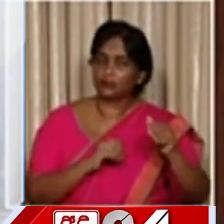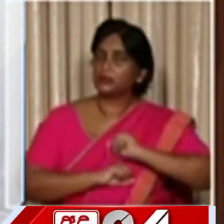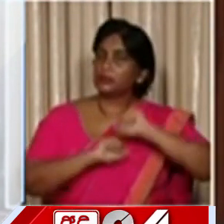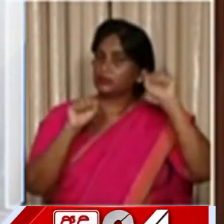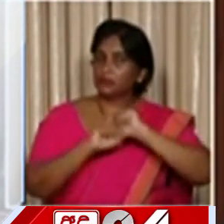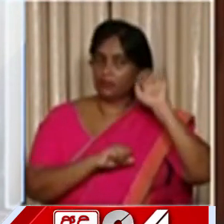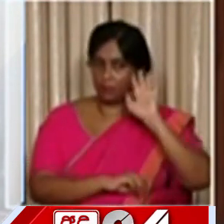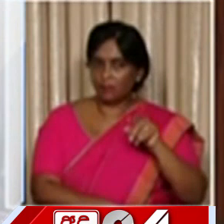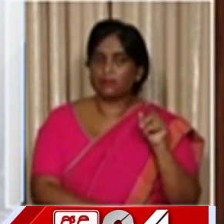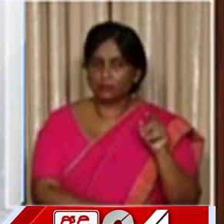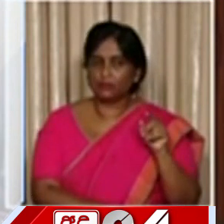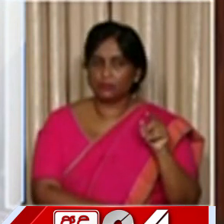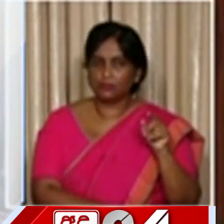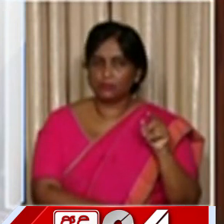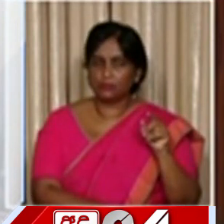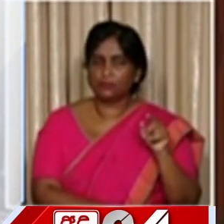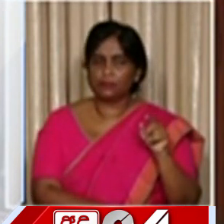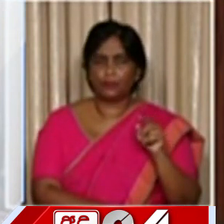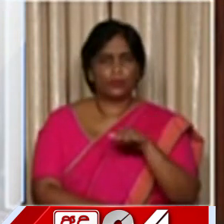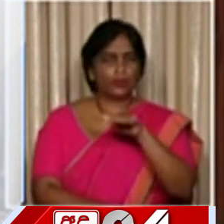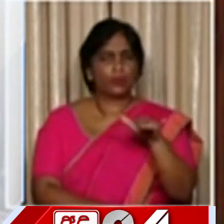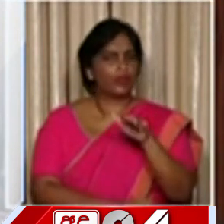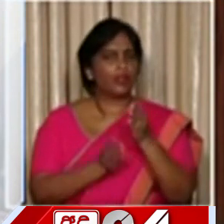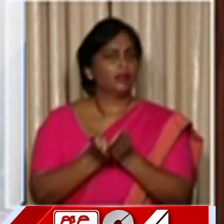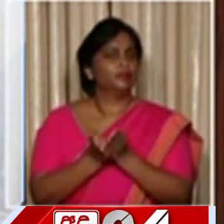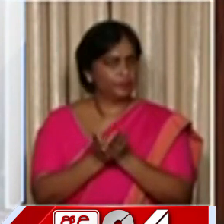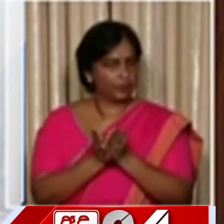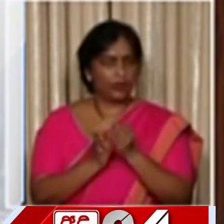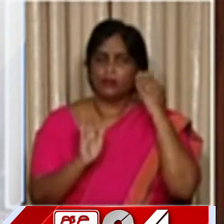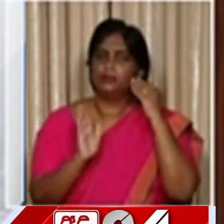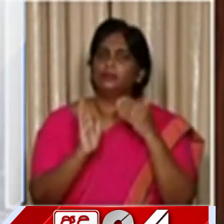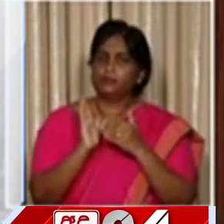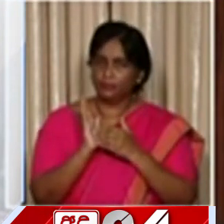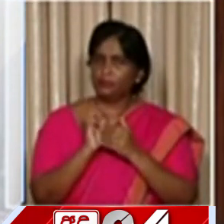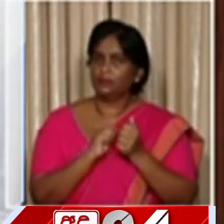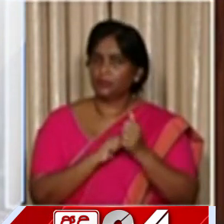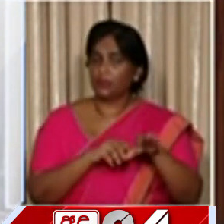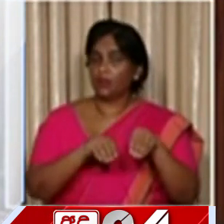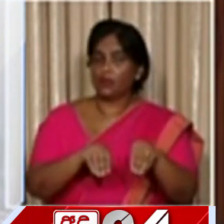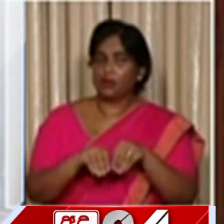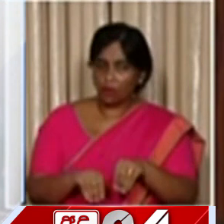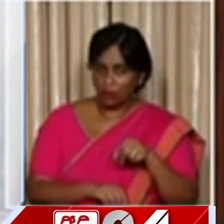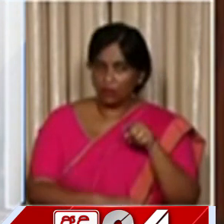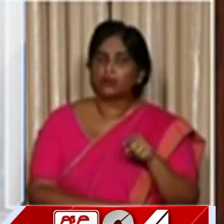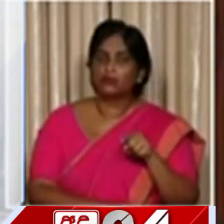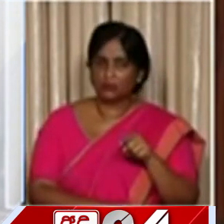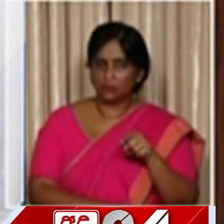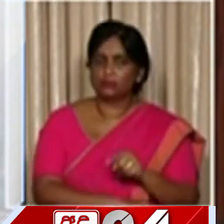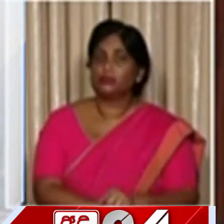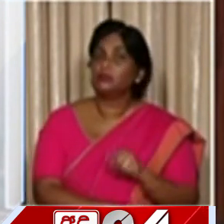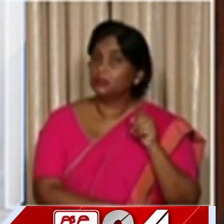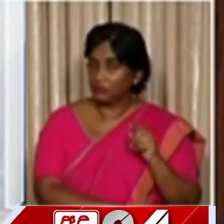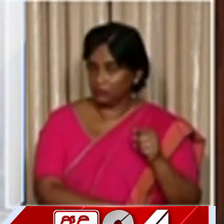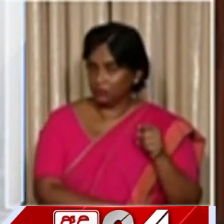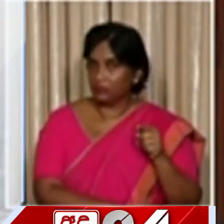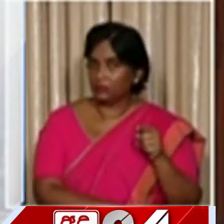livestock farmers are protesting against it. Now the paddy season is going to start, sir, within the next week. And if these cattle are not moved to the pasture land, there